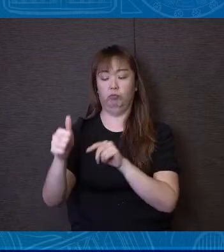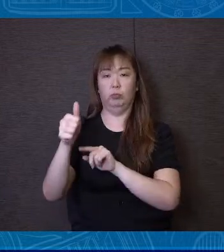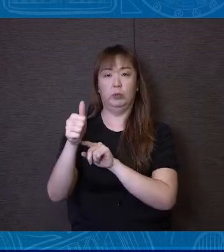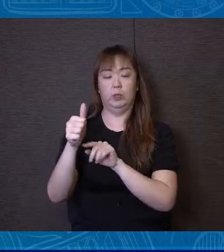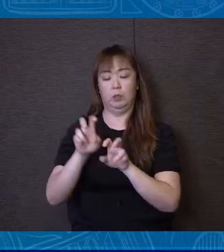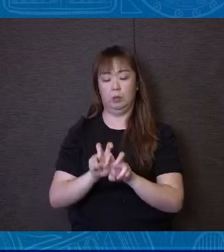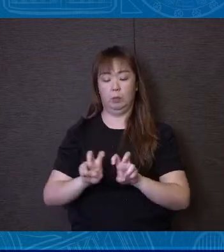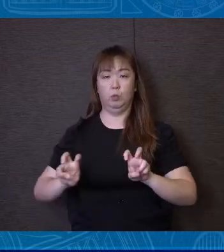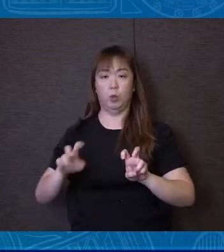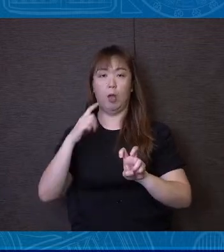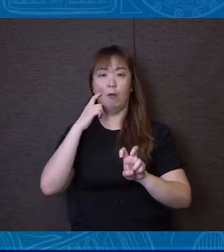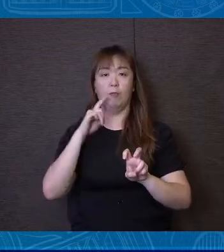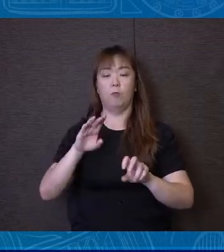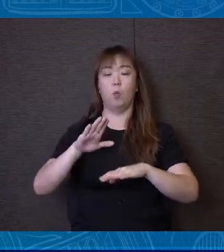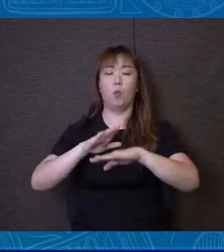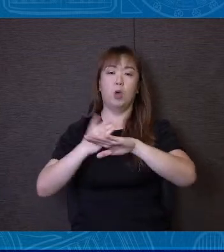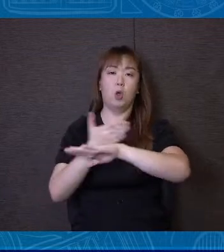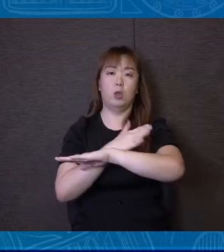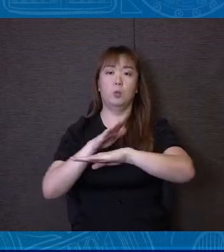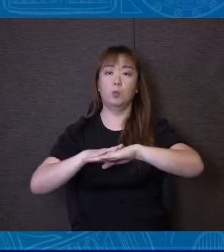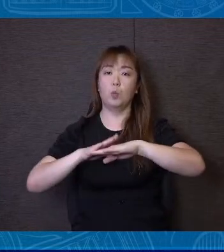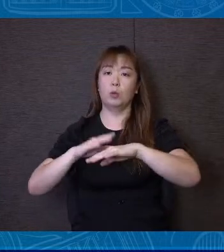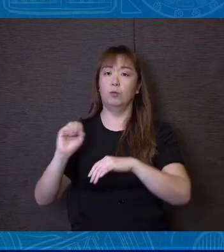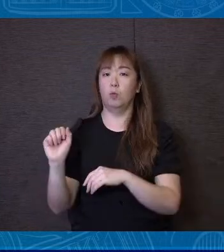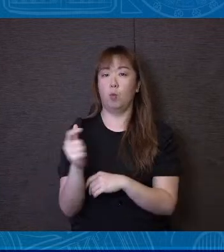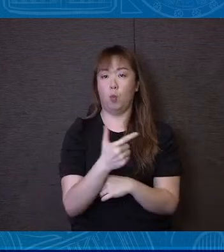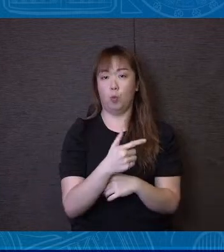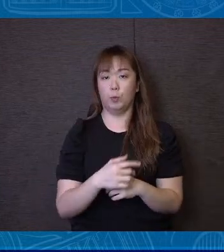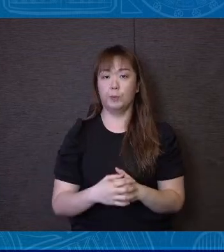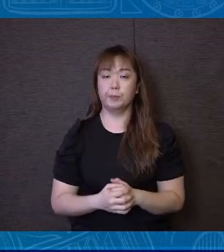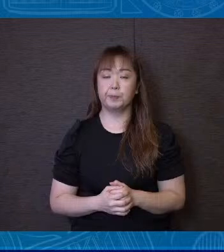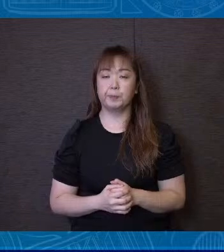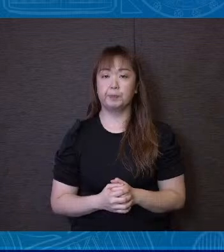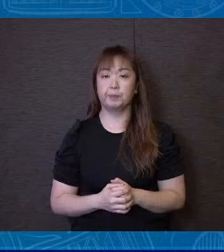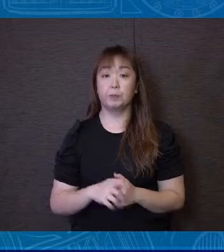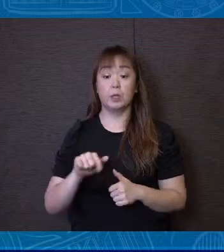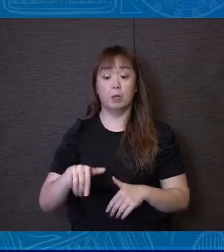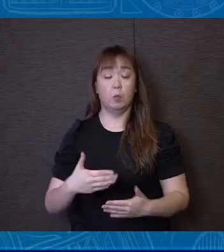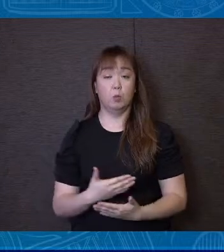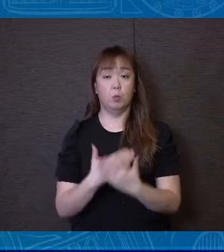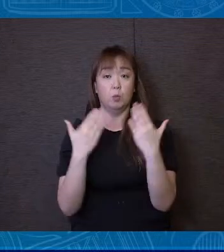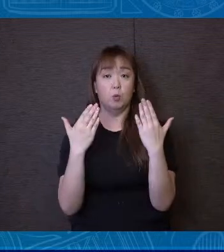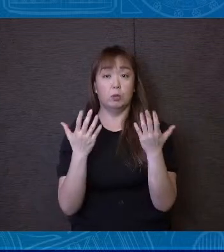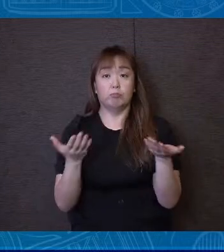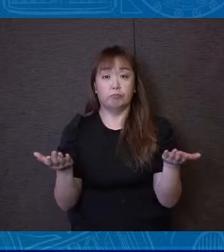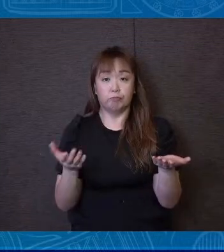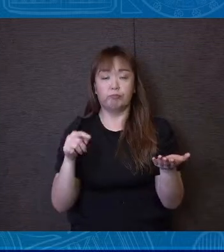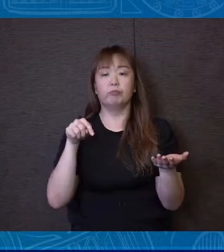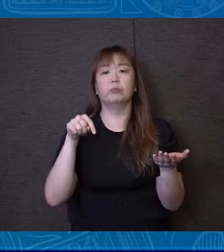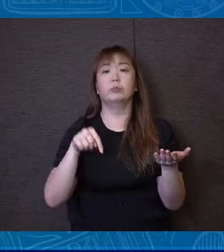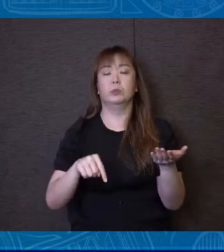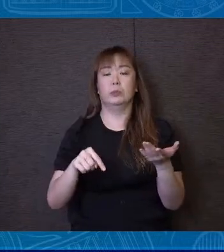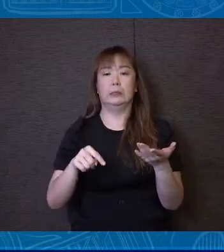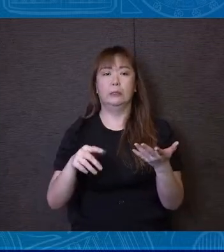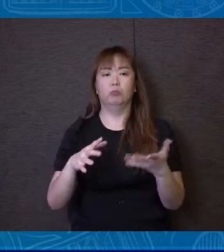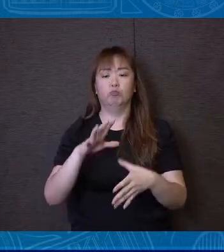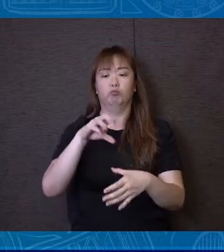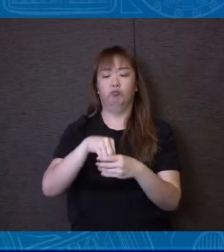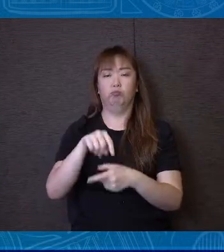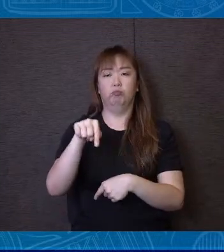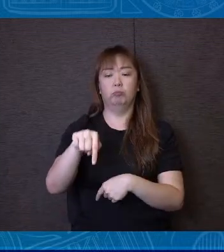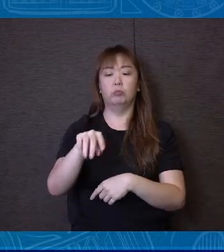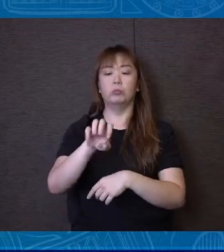Early Warnings for All initiative. So this event this morning is part of the Early Warning for All